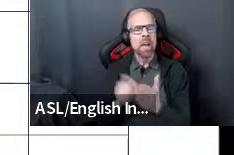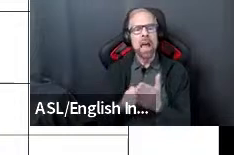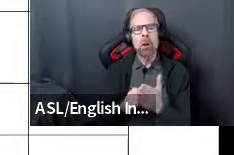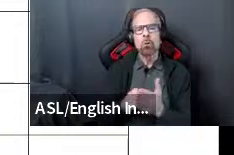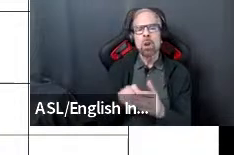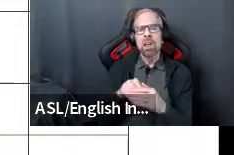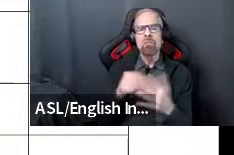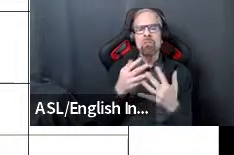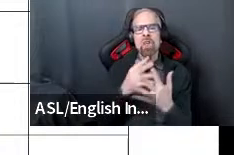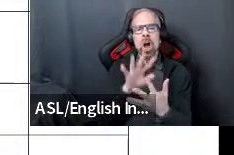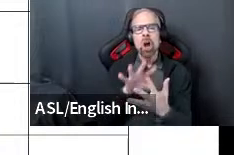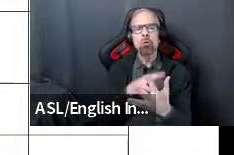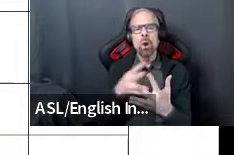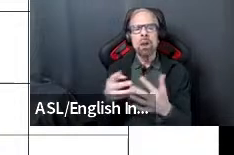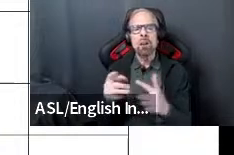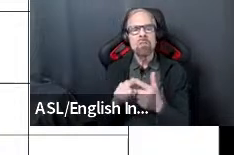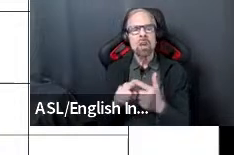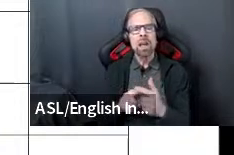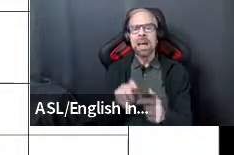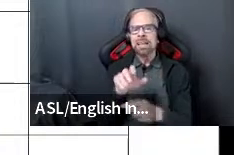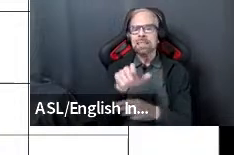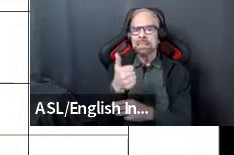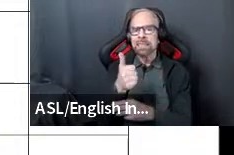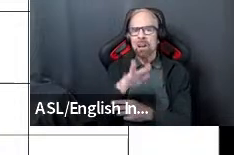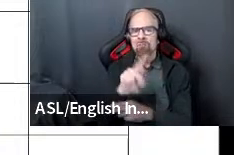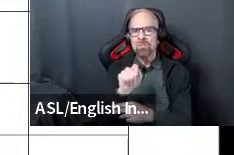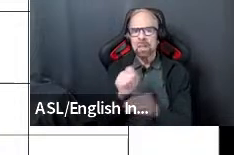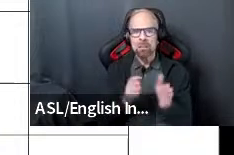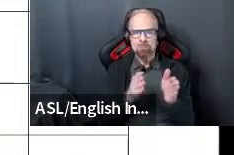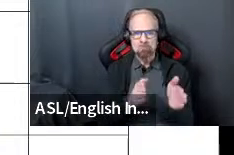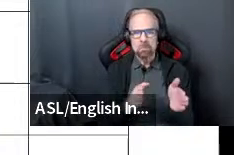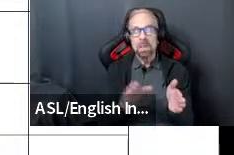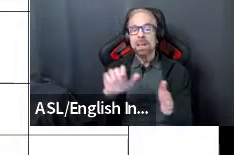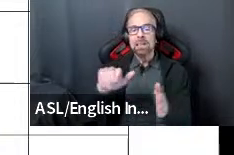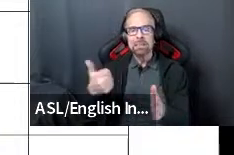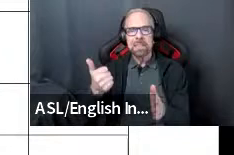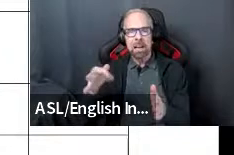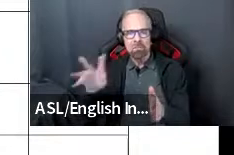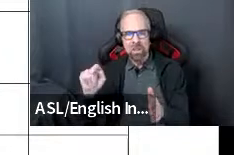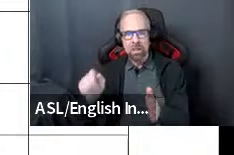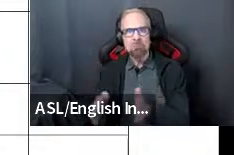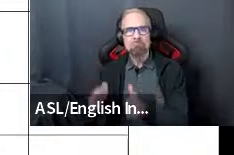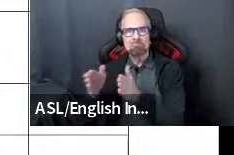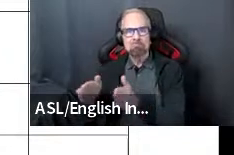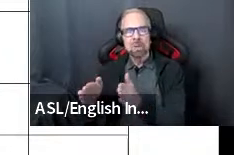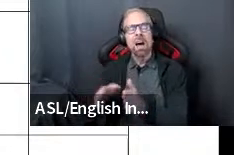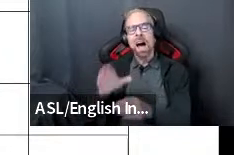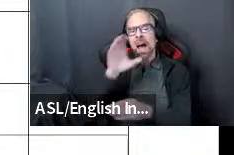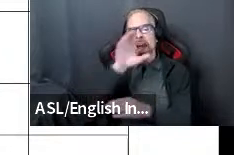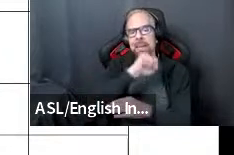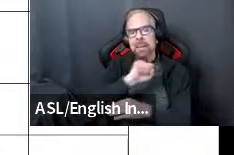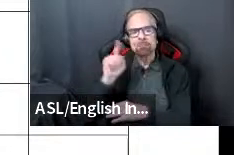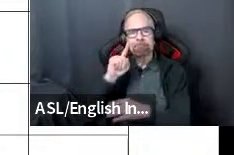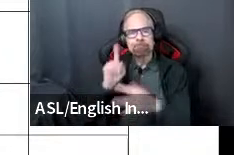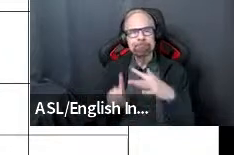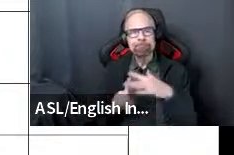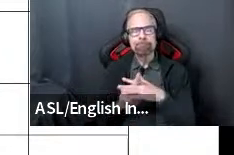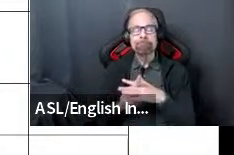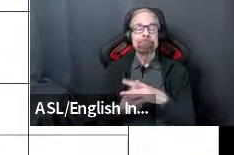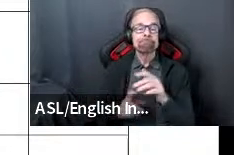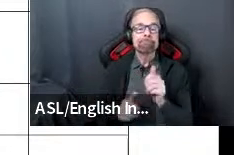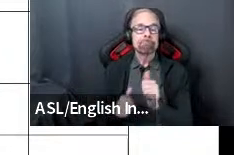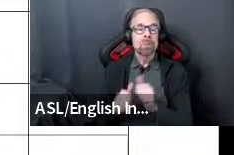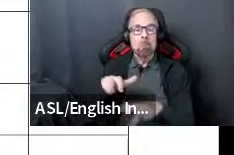the recommendation is 10 feet and 10 feet. And I guess what comes to mind is both a pedestrian and